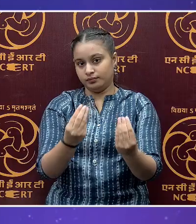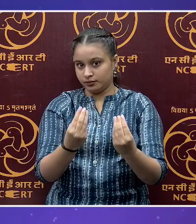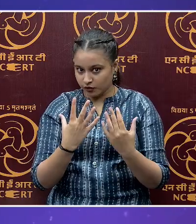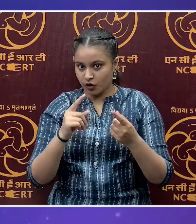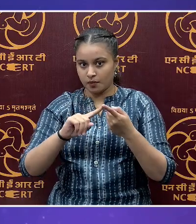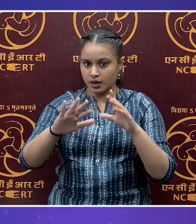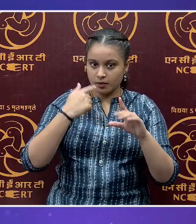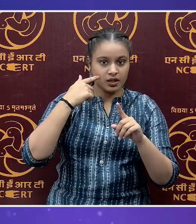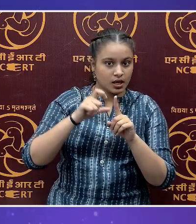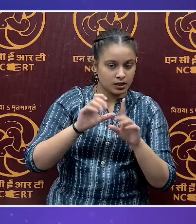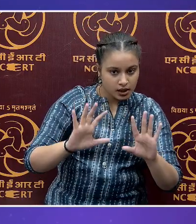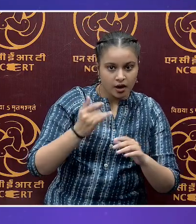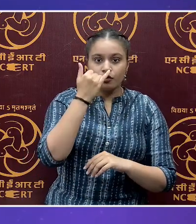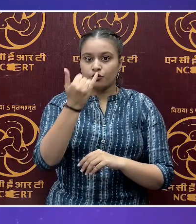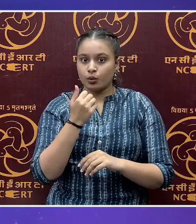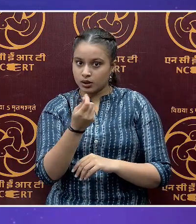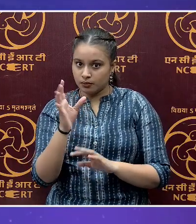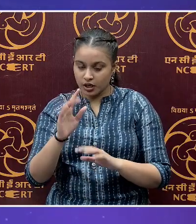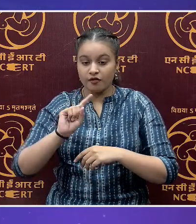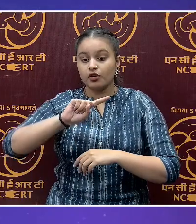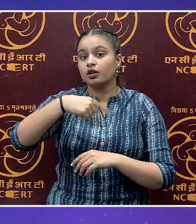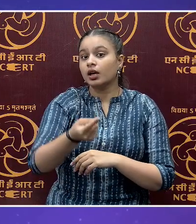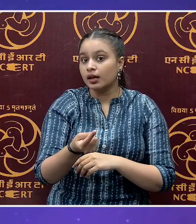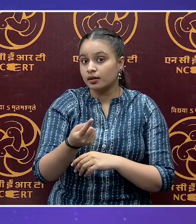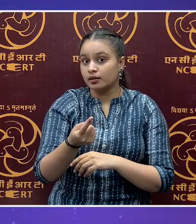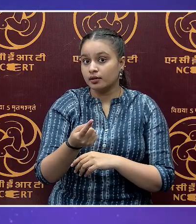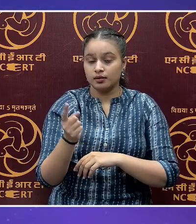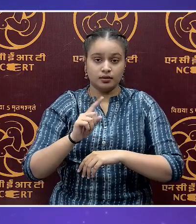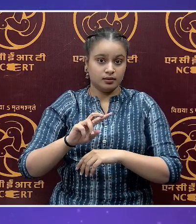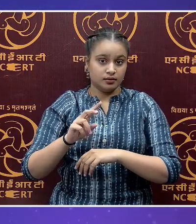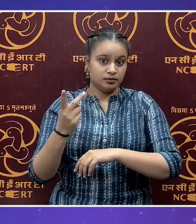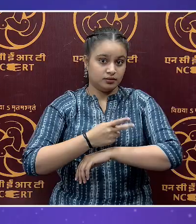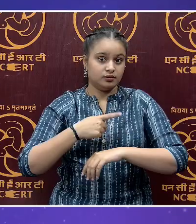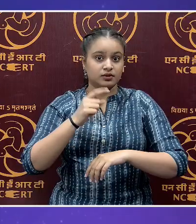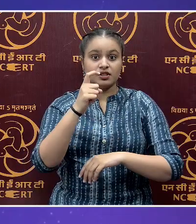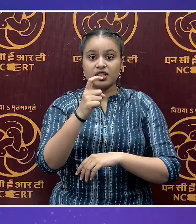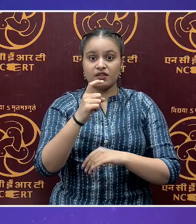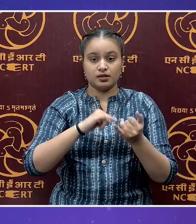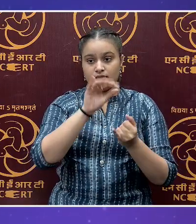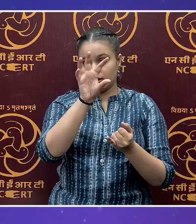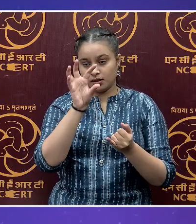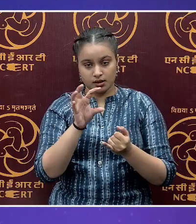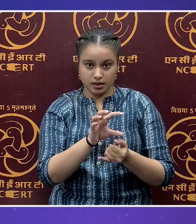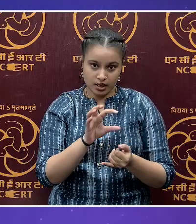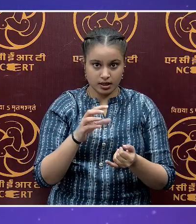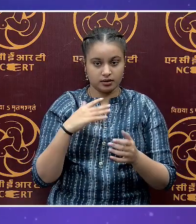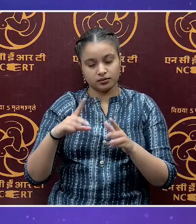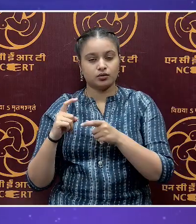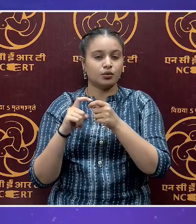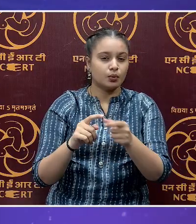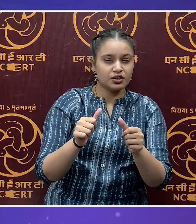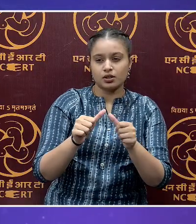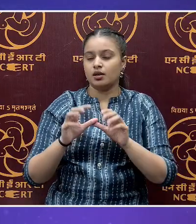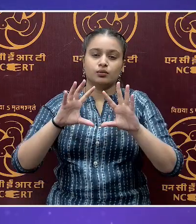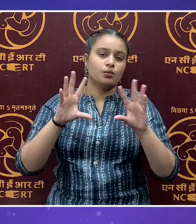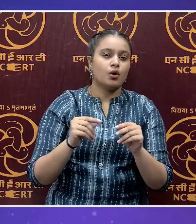email IDs, you have our contact numbers. Tomorrow we'll be taking another 7 states as a target audience, and they can ask questions or whatever difficulties